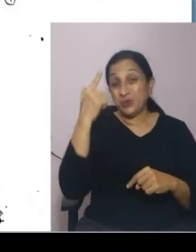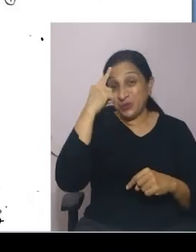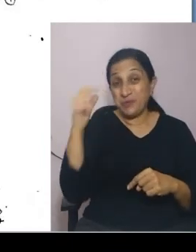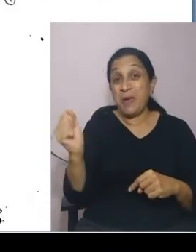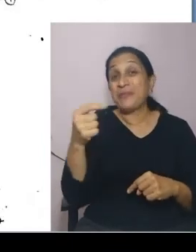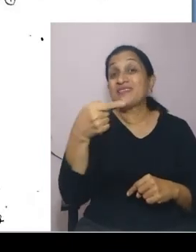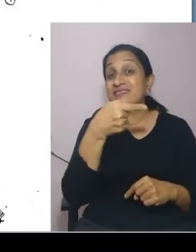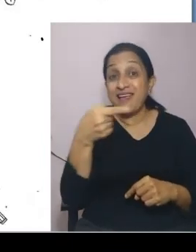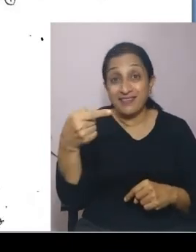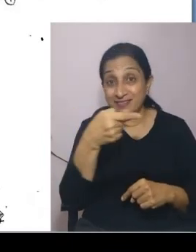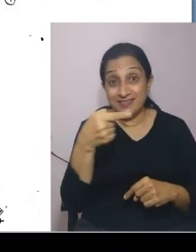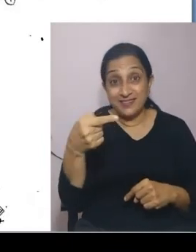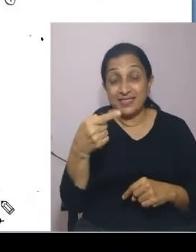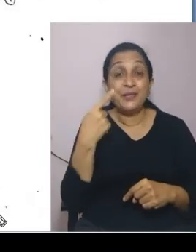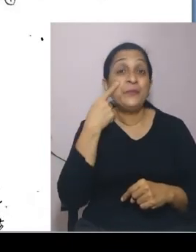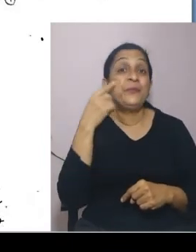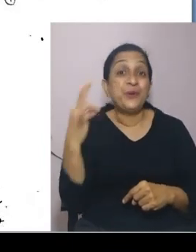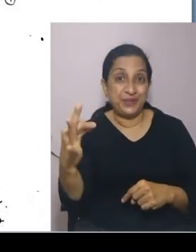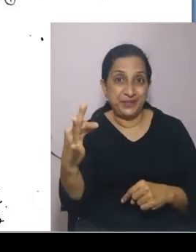minus 4.